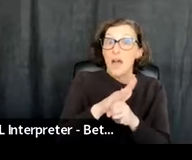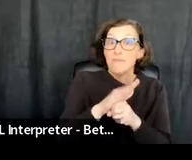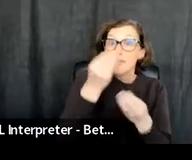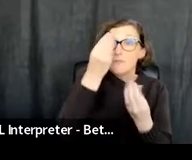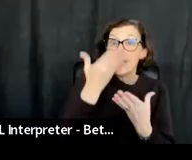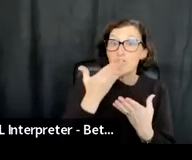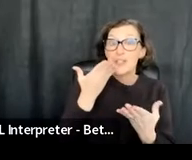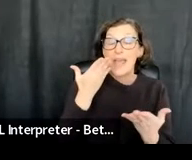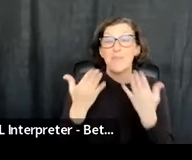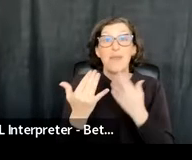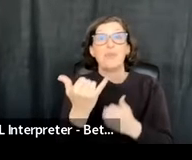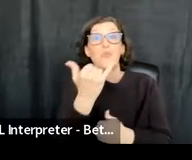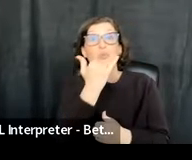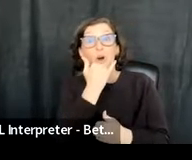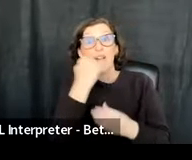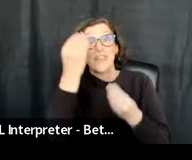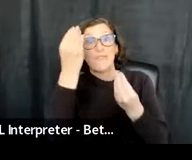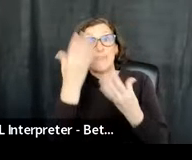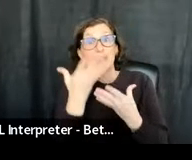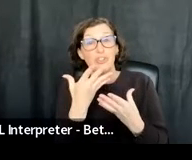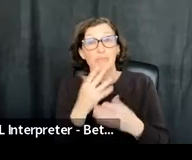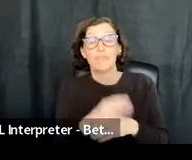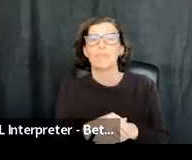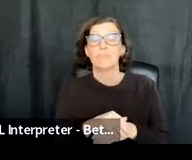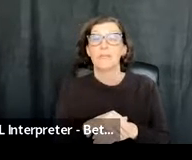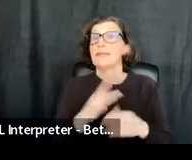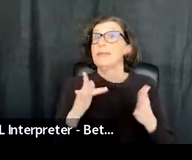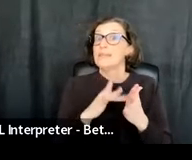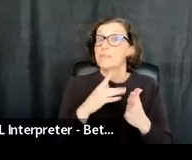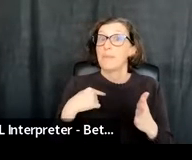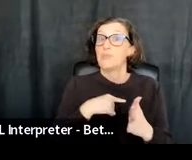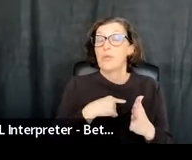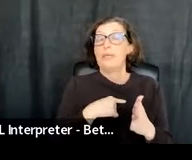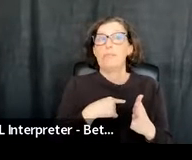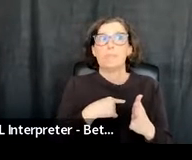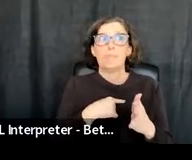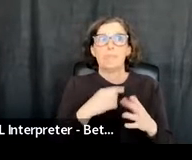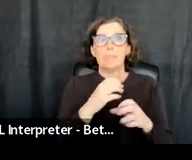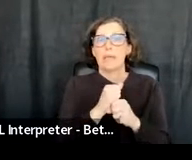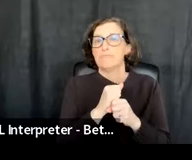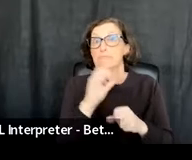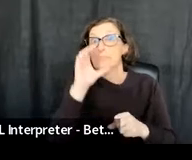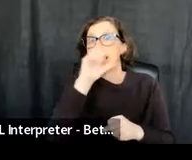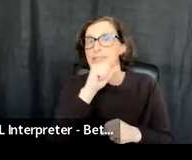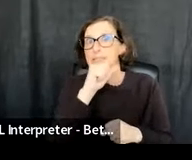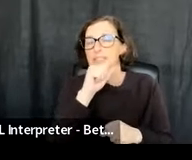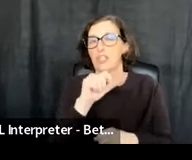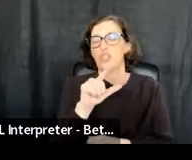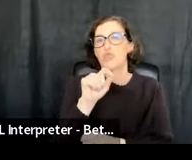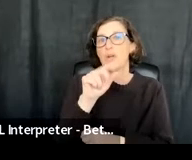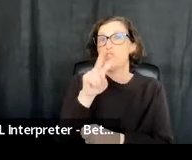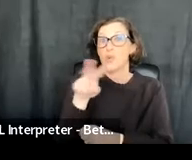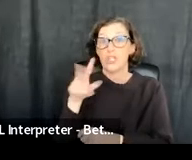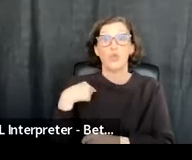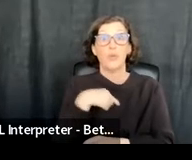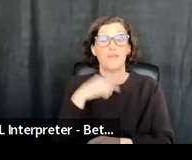information. We get presuppositions, believe it or not. In 2022, we have run into